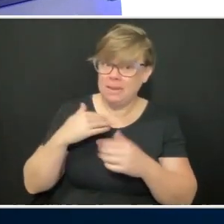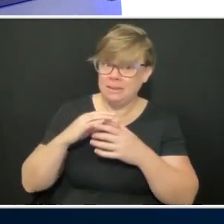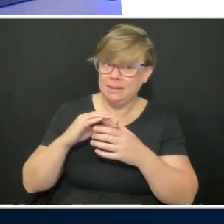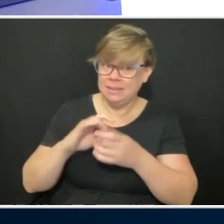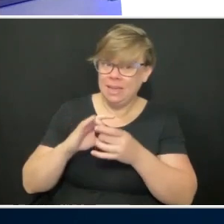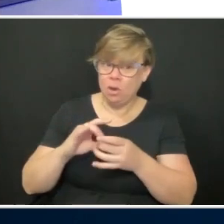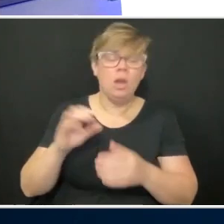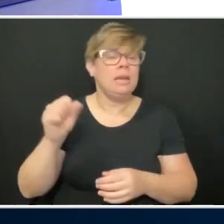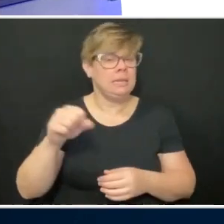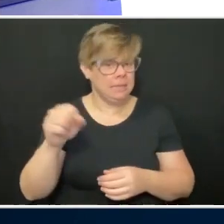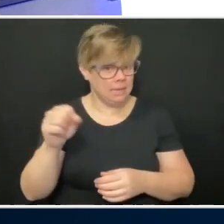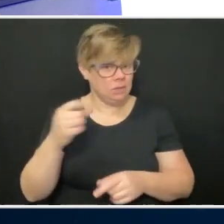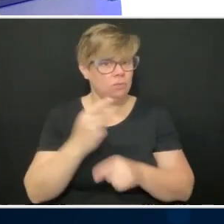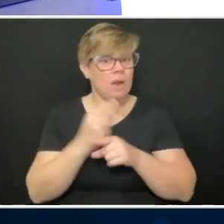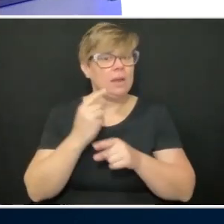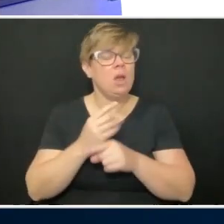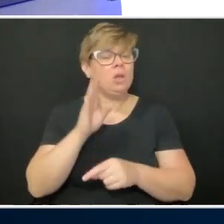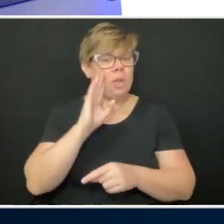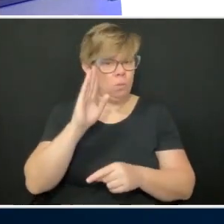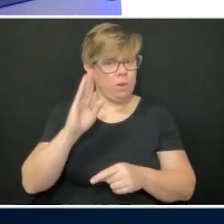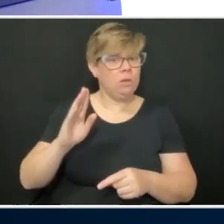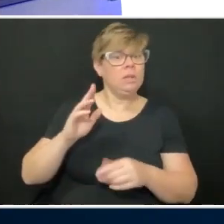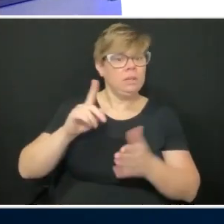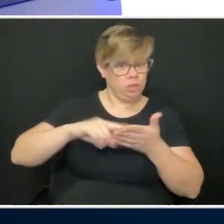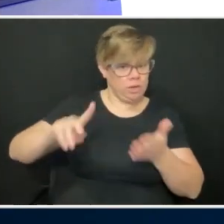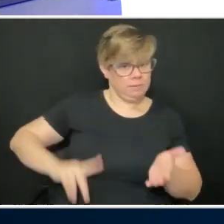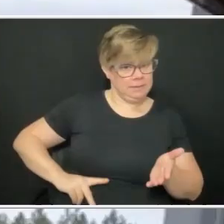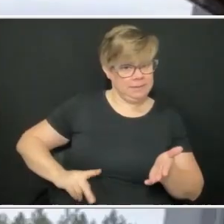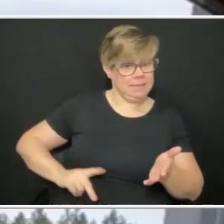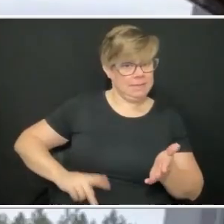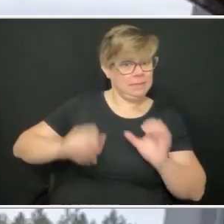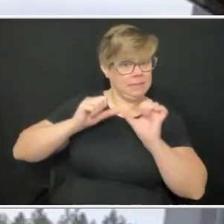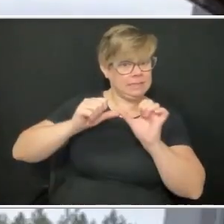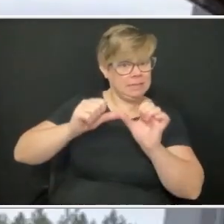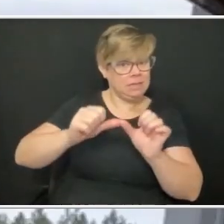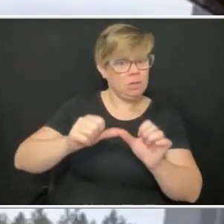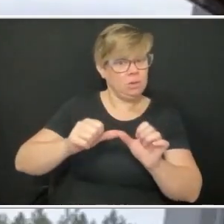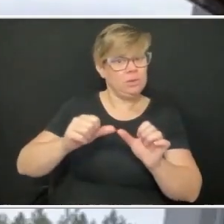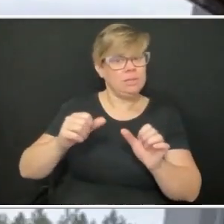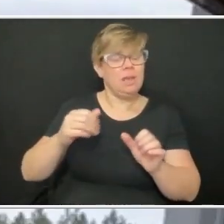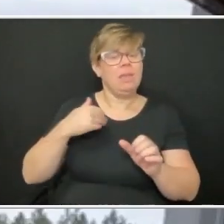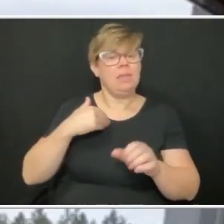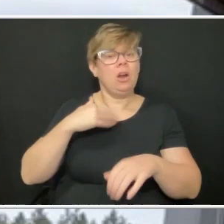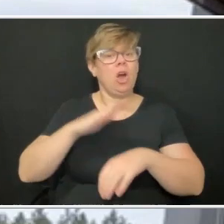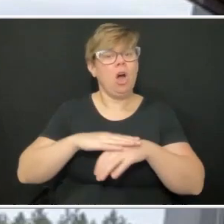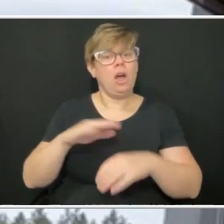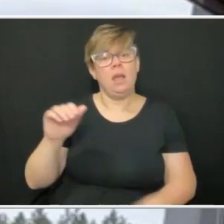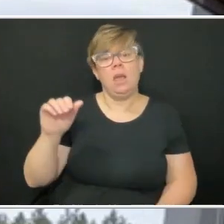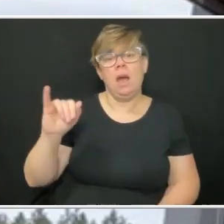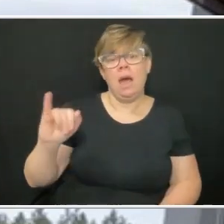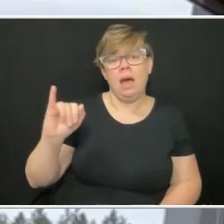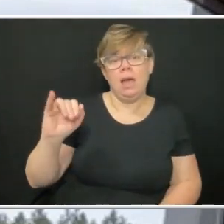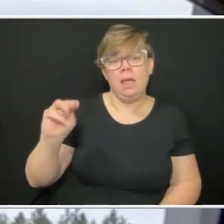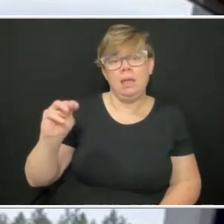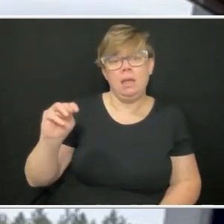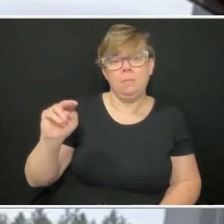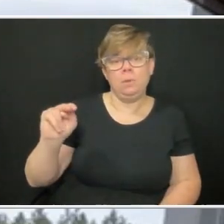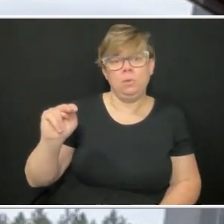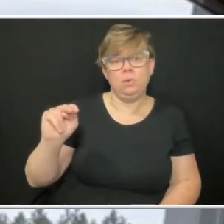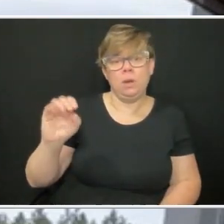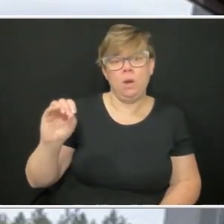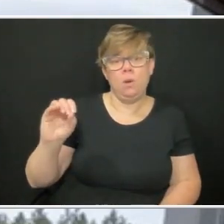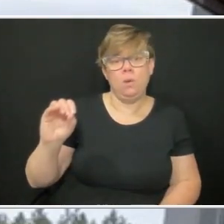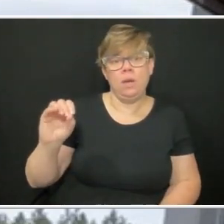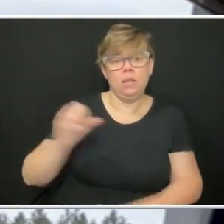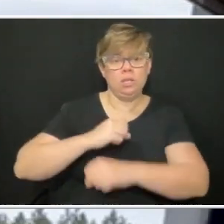colleagues follow them, check laboratory values. Dr. Molapudi had mentioned that they're on immunosuppression, so you kind of follow them with their therapeutic